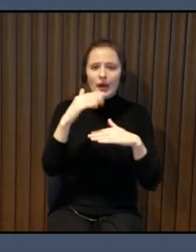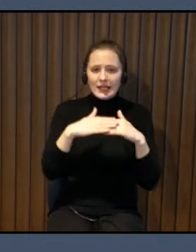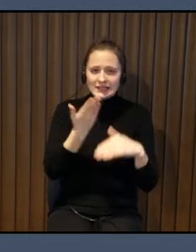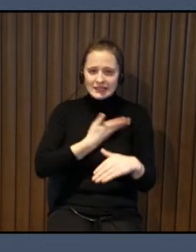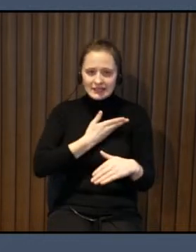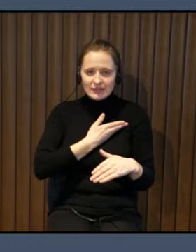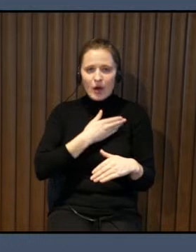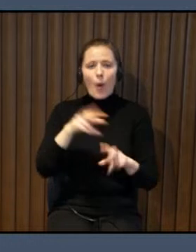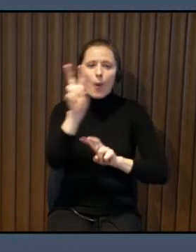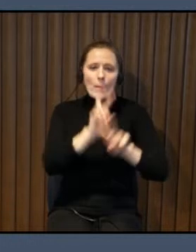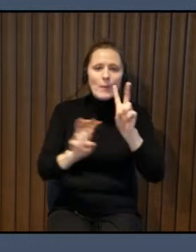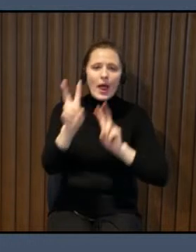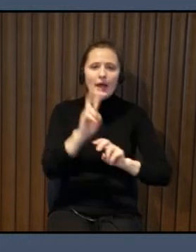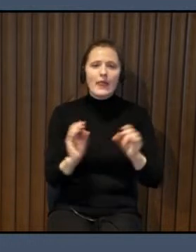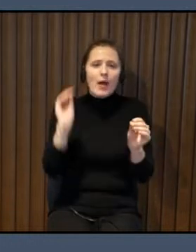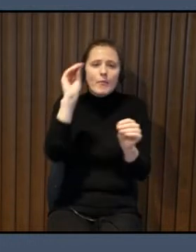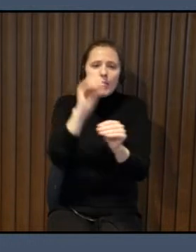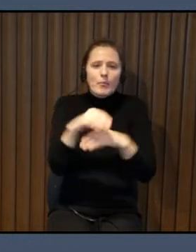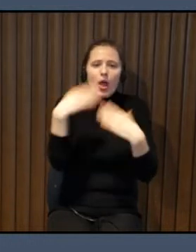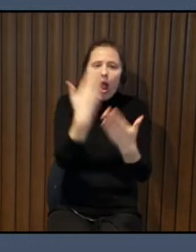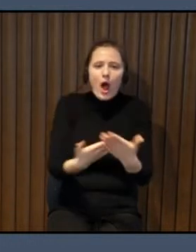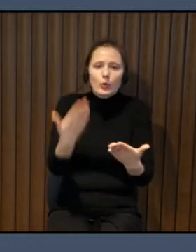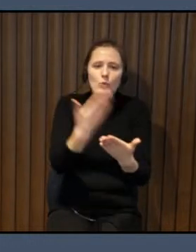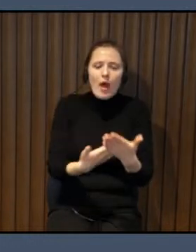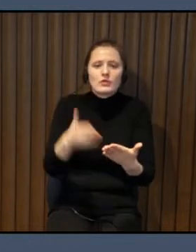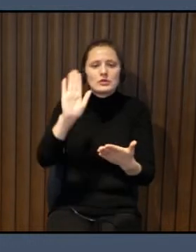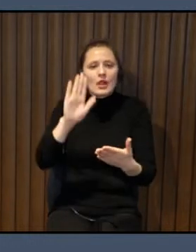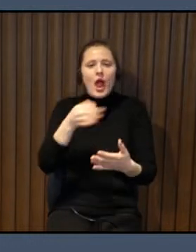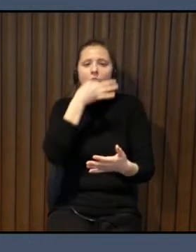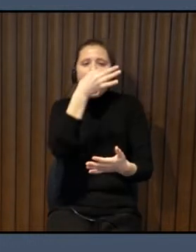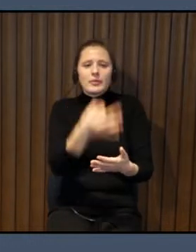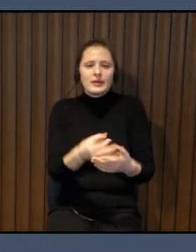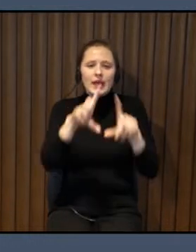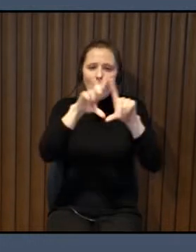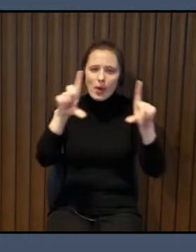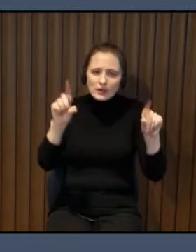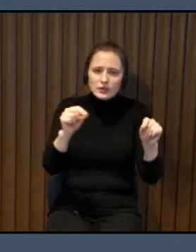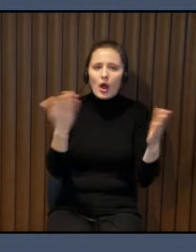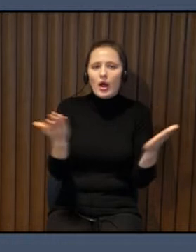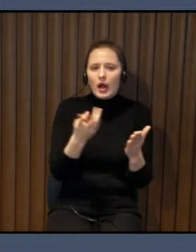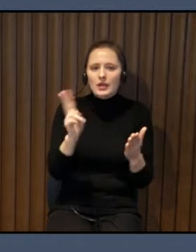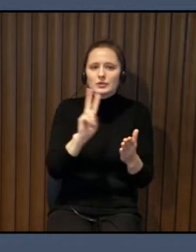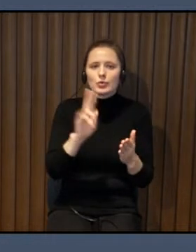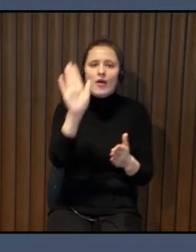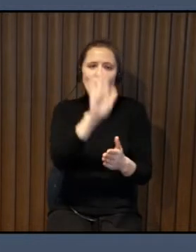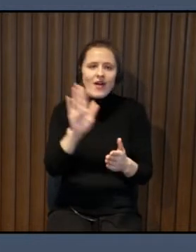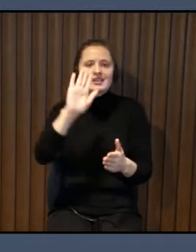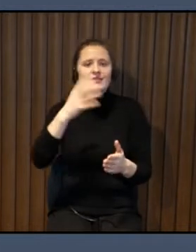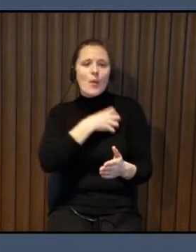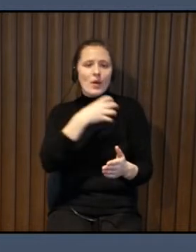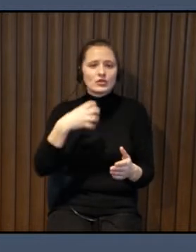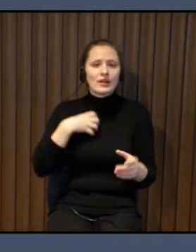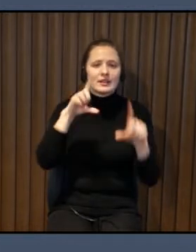problems with accessibility issues in practice and is looking for additional argumentation in